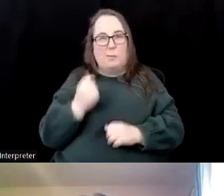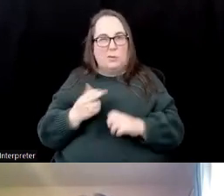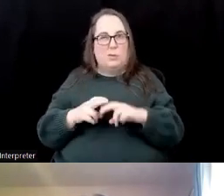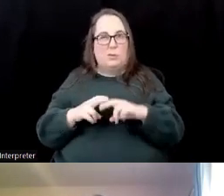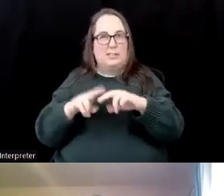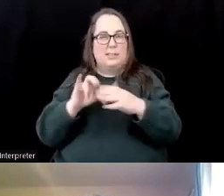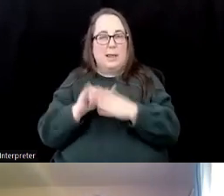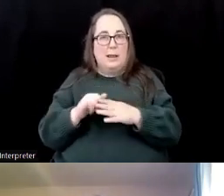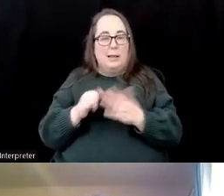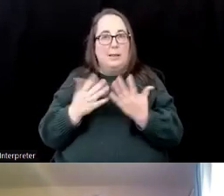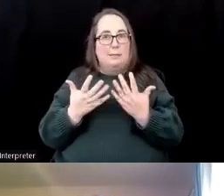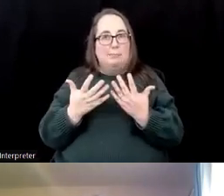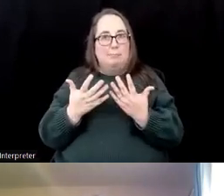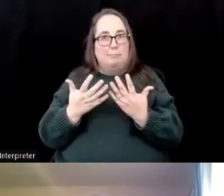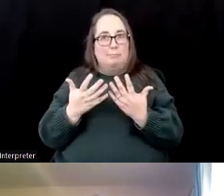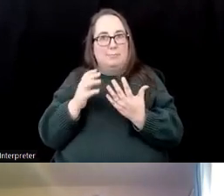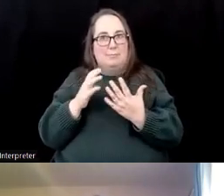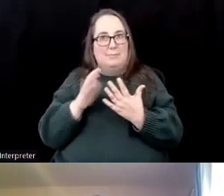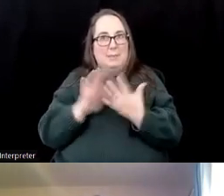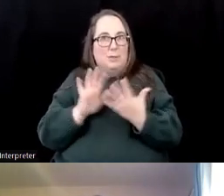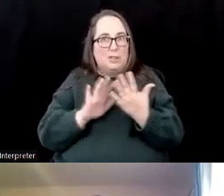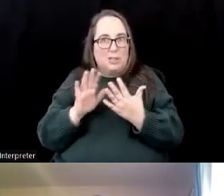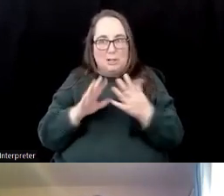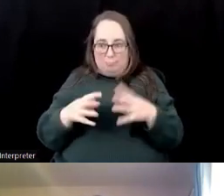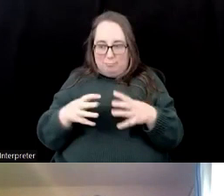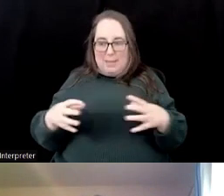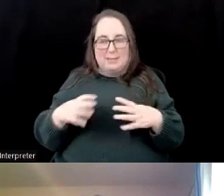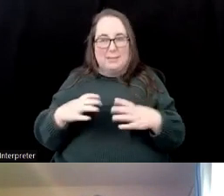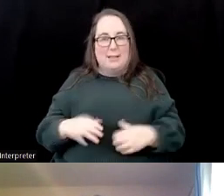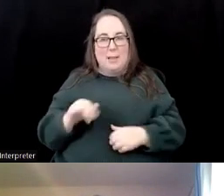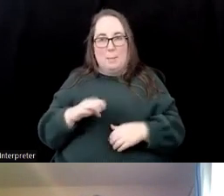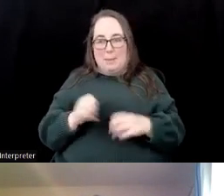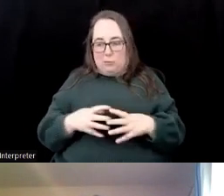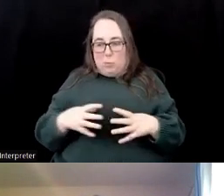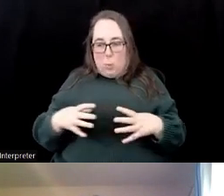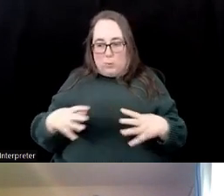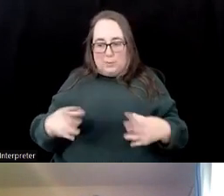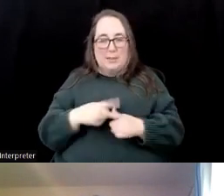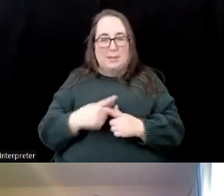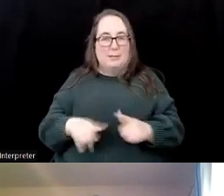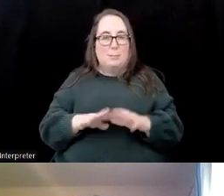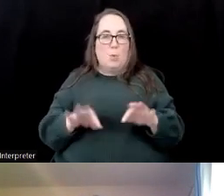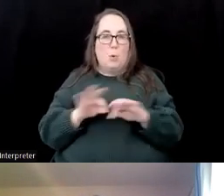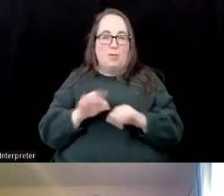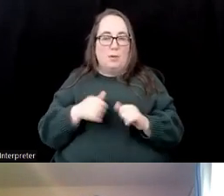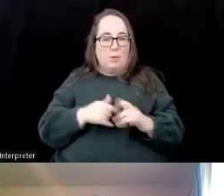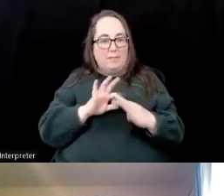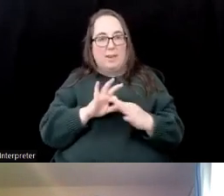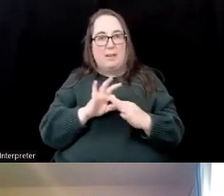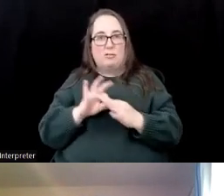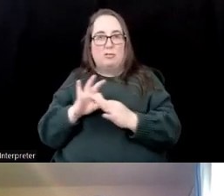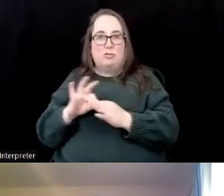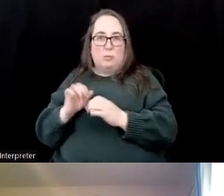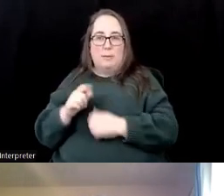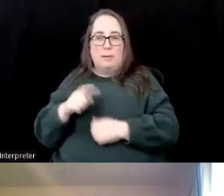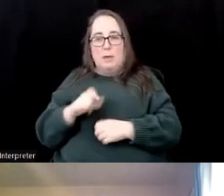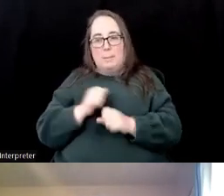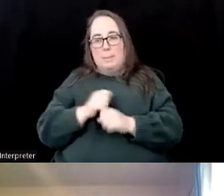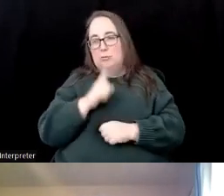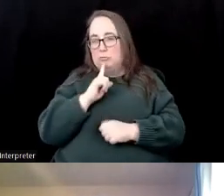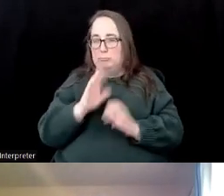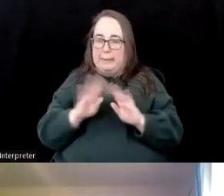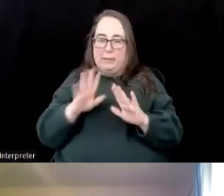that, because as our client base grows, the more important it is, that our relationship with them is watertight.